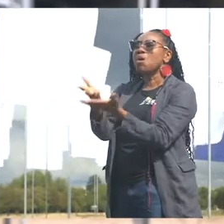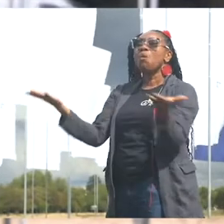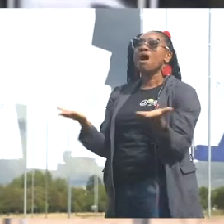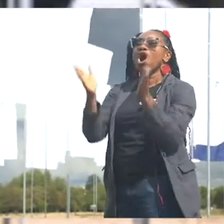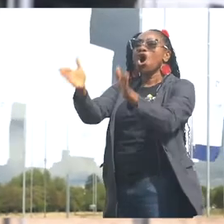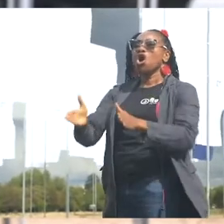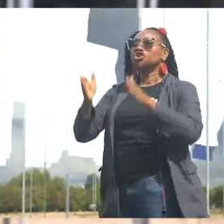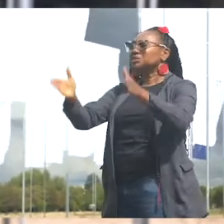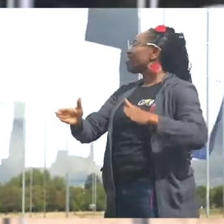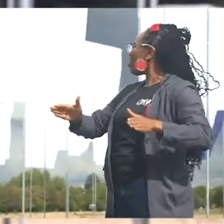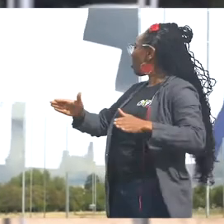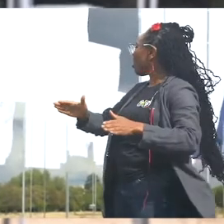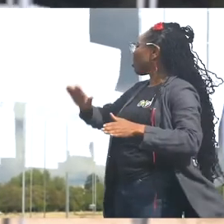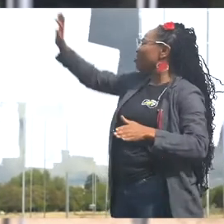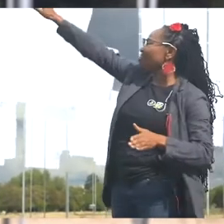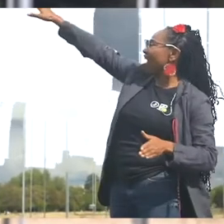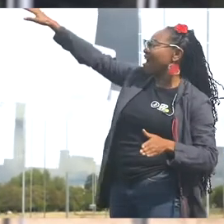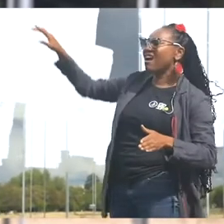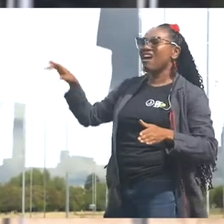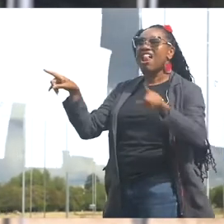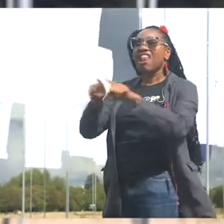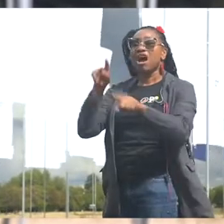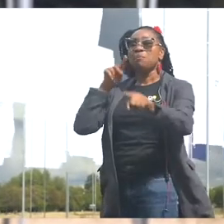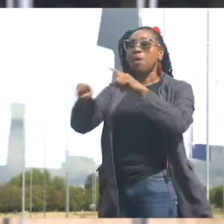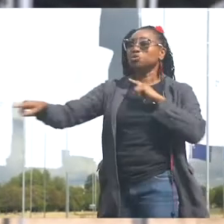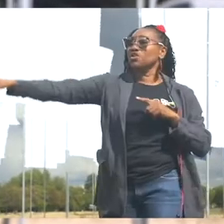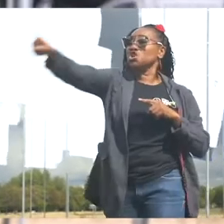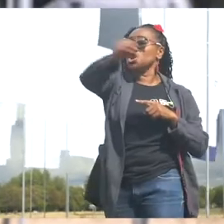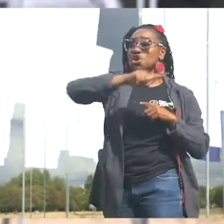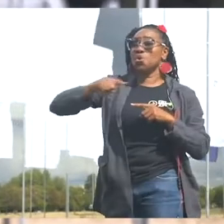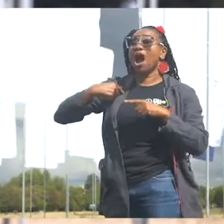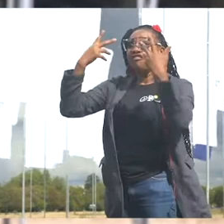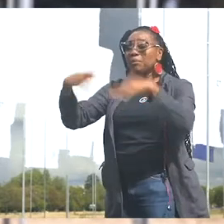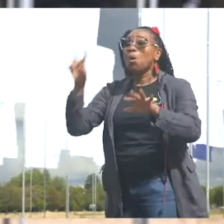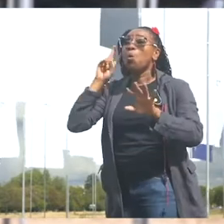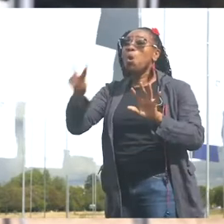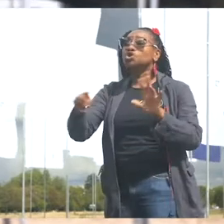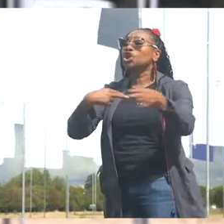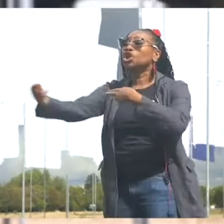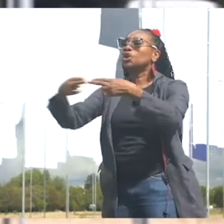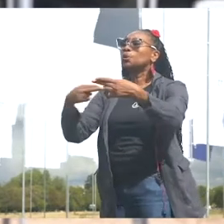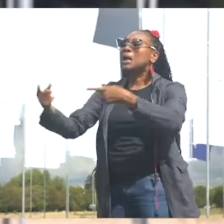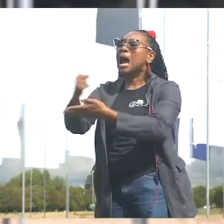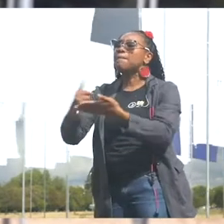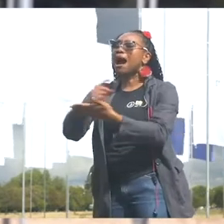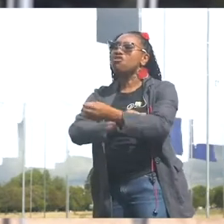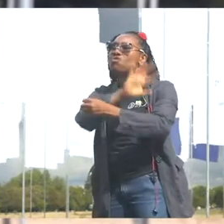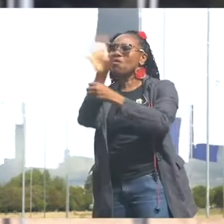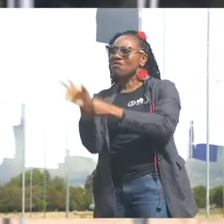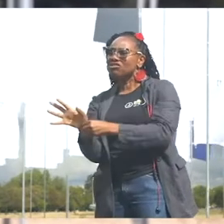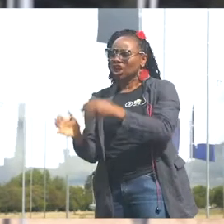you. Like many of you, I'd been watching the news about this new virus that had